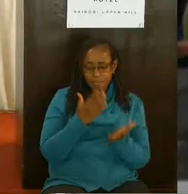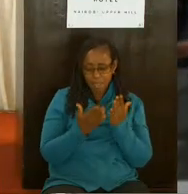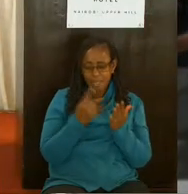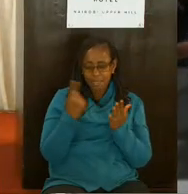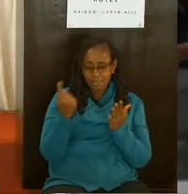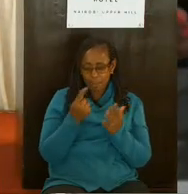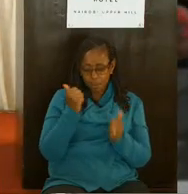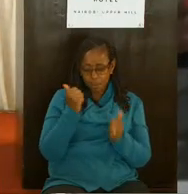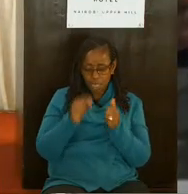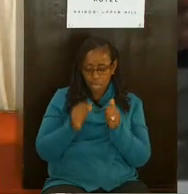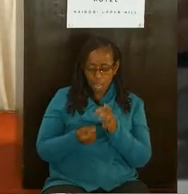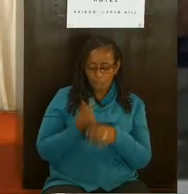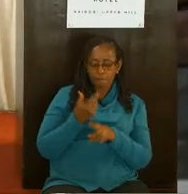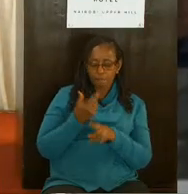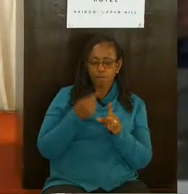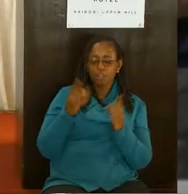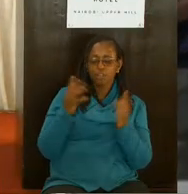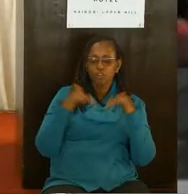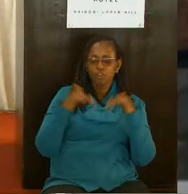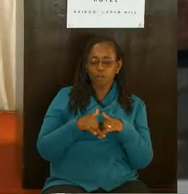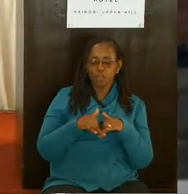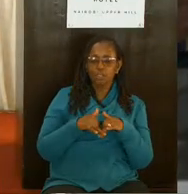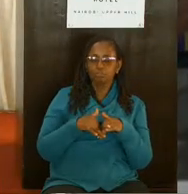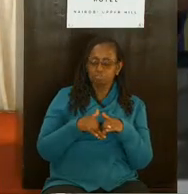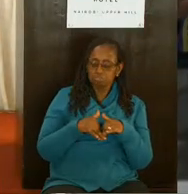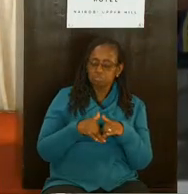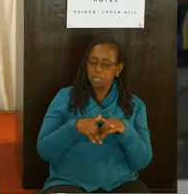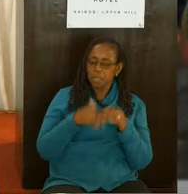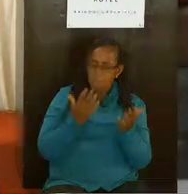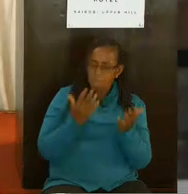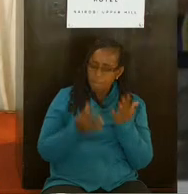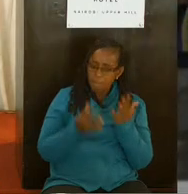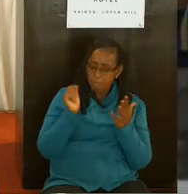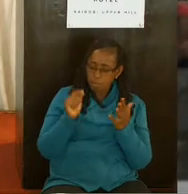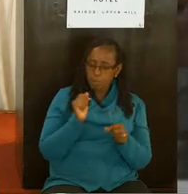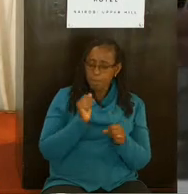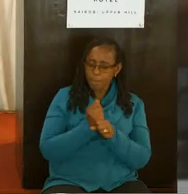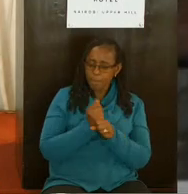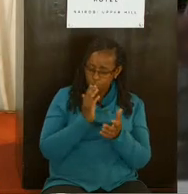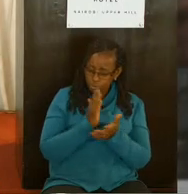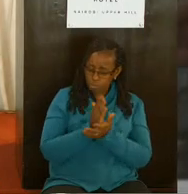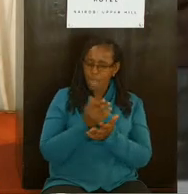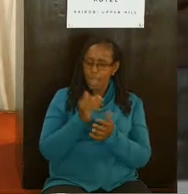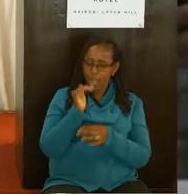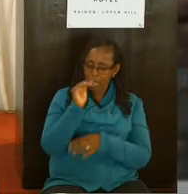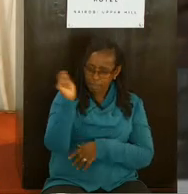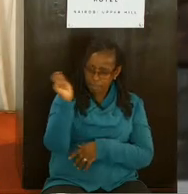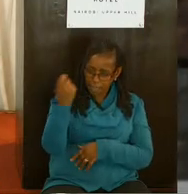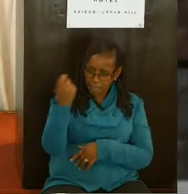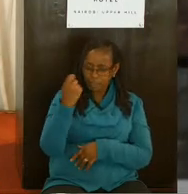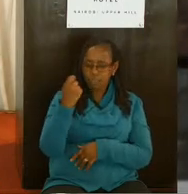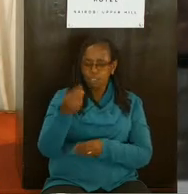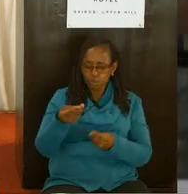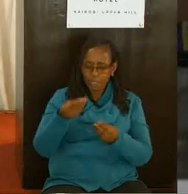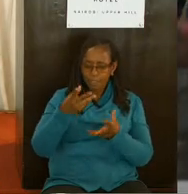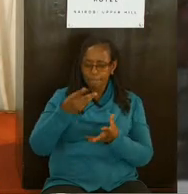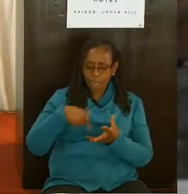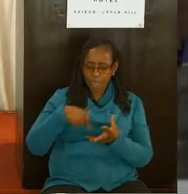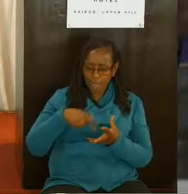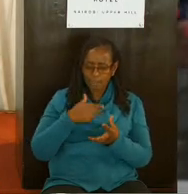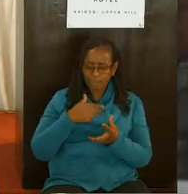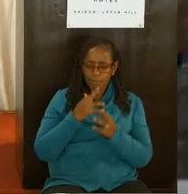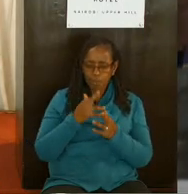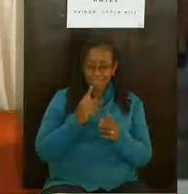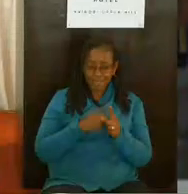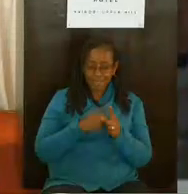that could come from this conference is can we then work on and enforcing this and compelling the president to give us you know when he